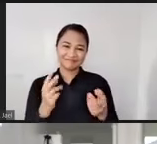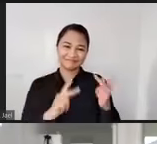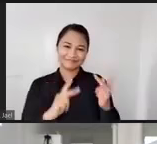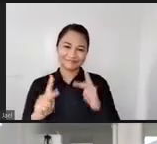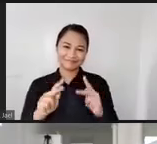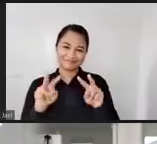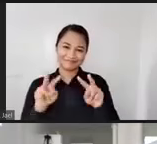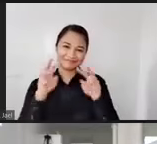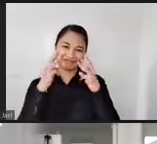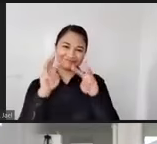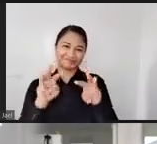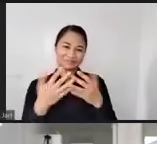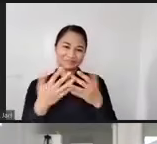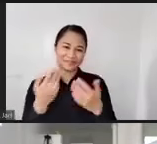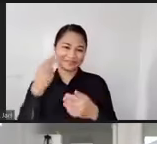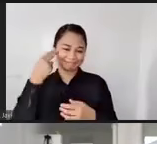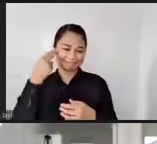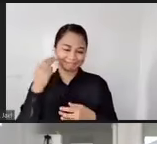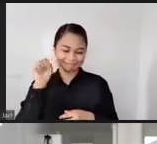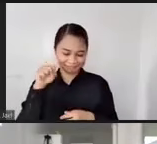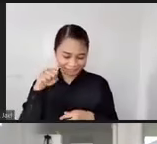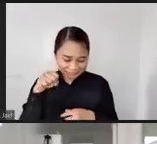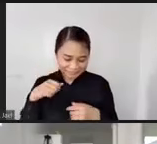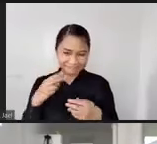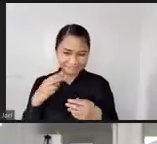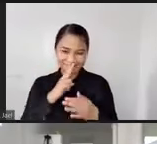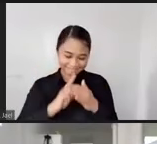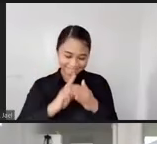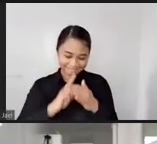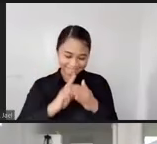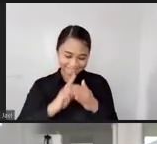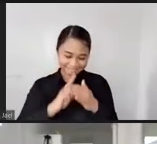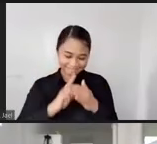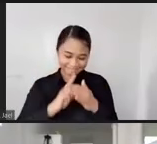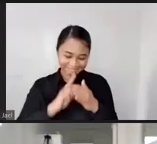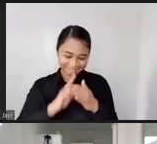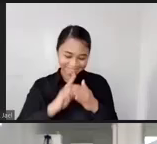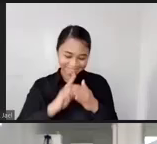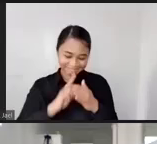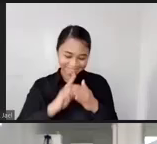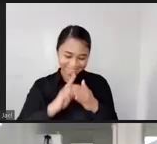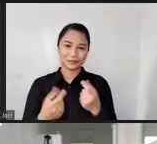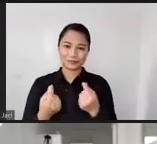ultimately, I work for the audience of one. So